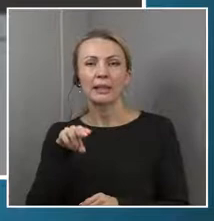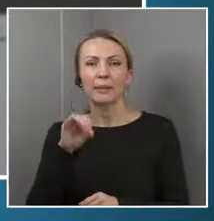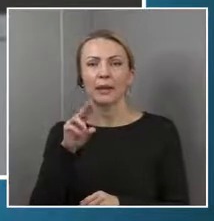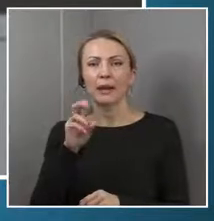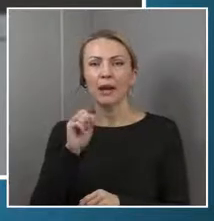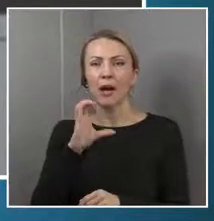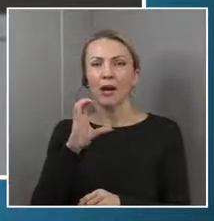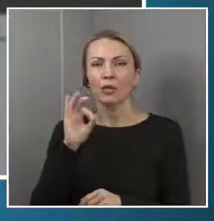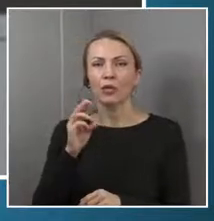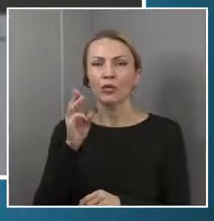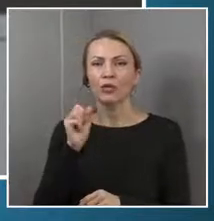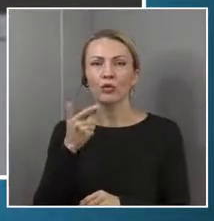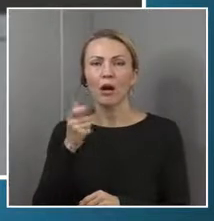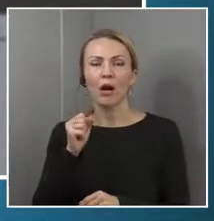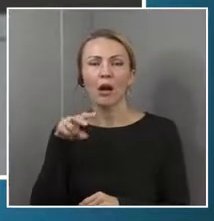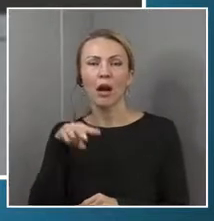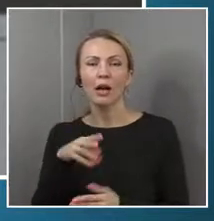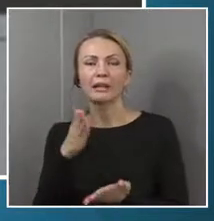And